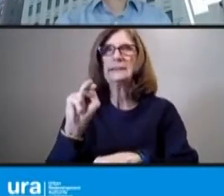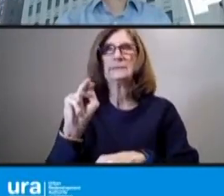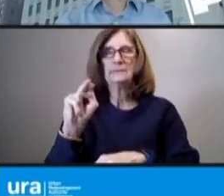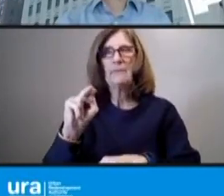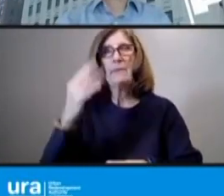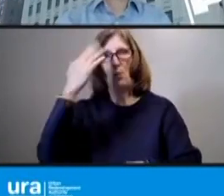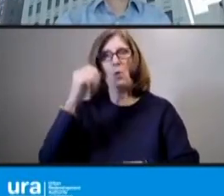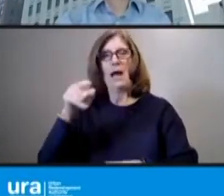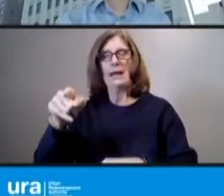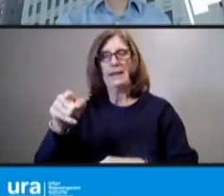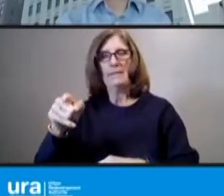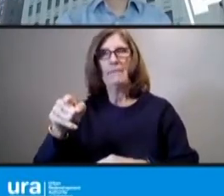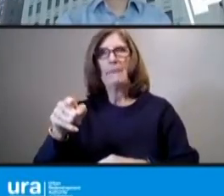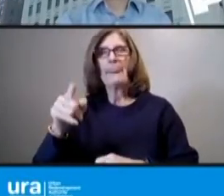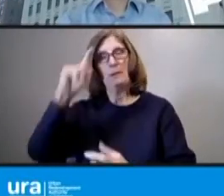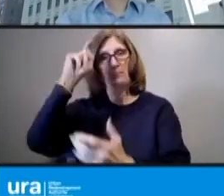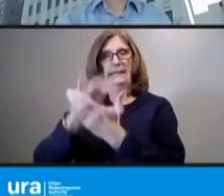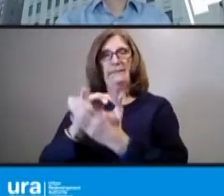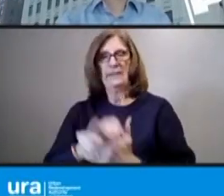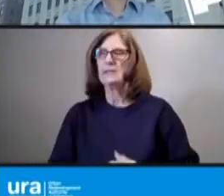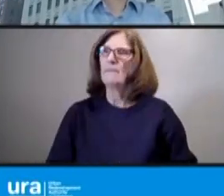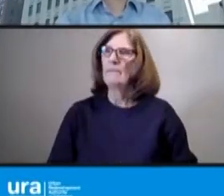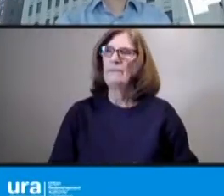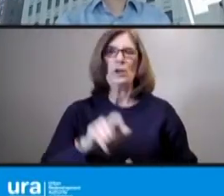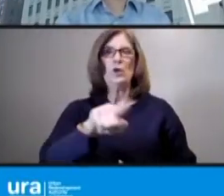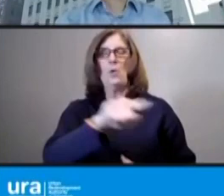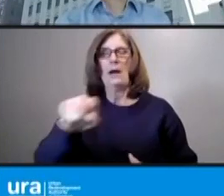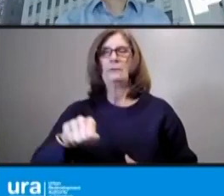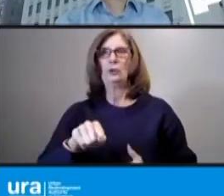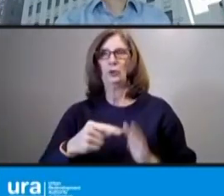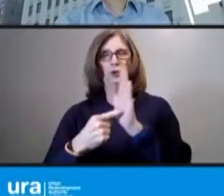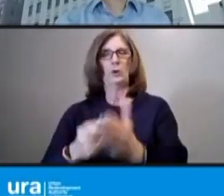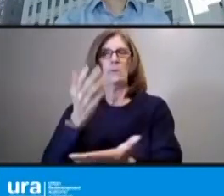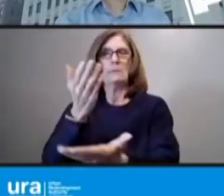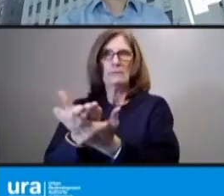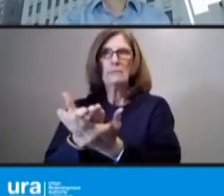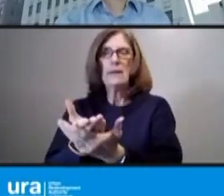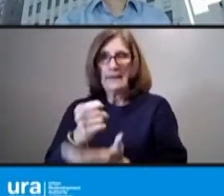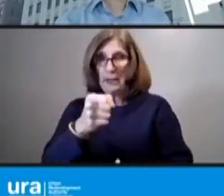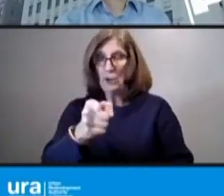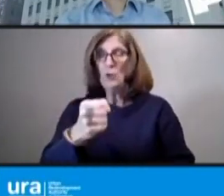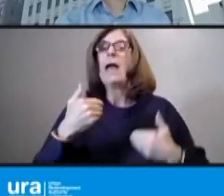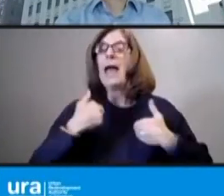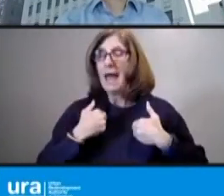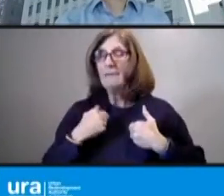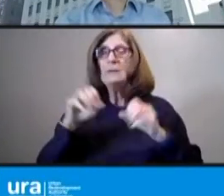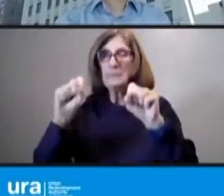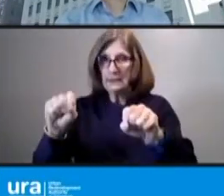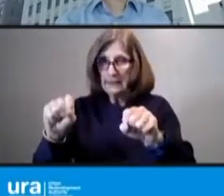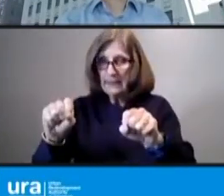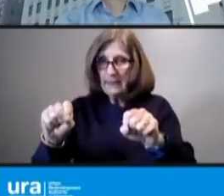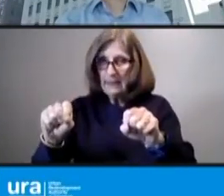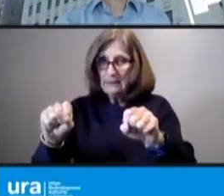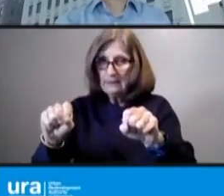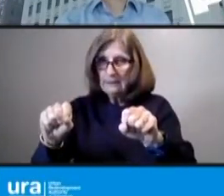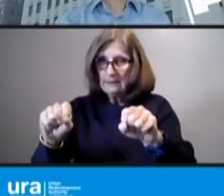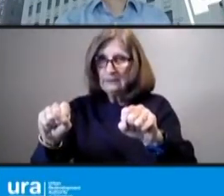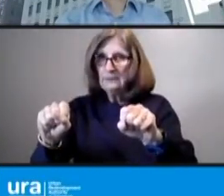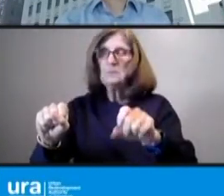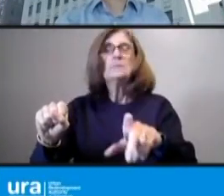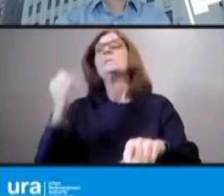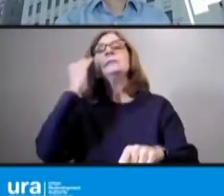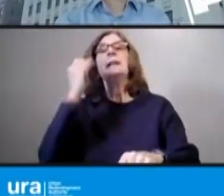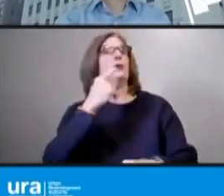because the belief is you need to be able to evidence that you have the ability to pay rent for the eviction to move forward. If you don't